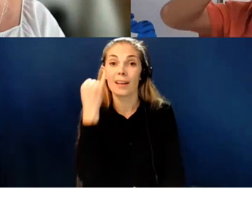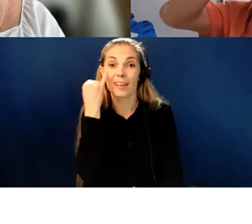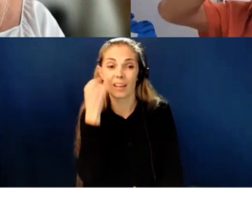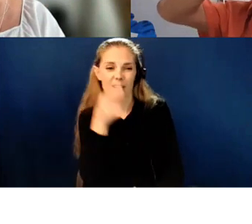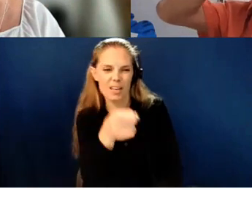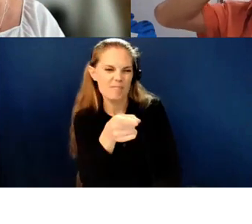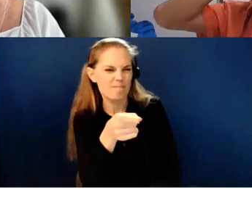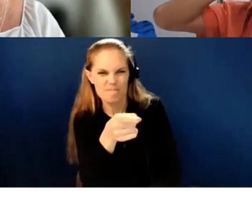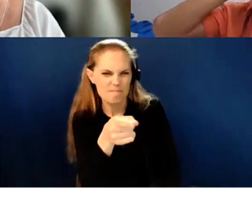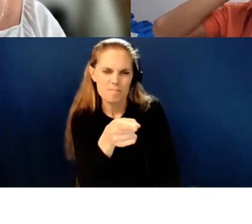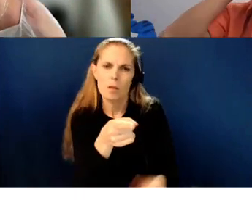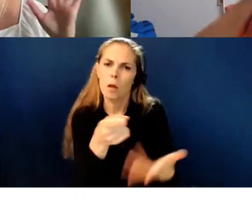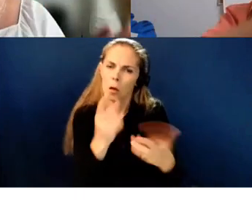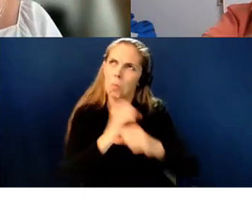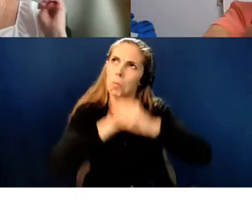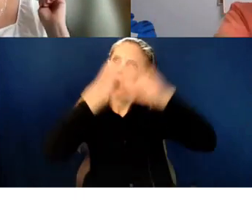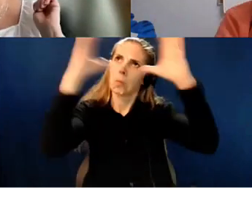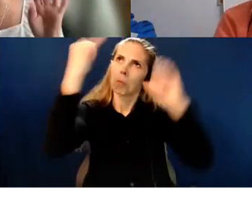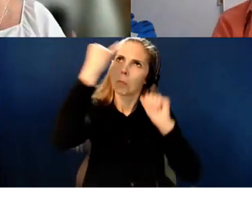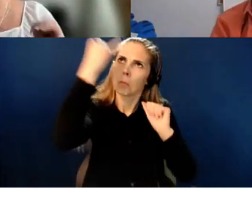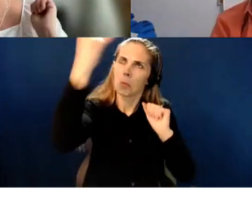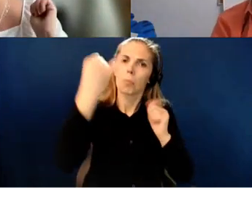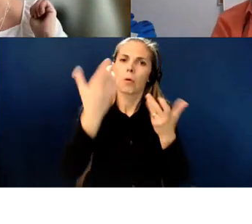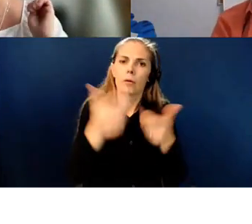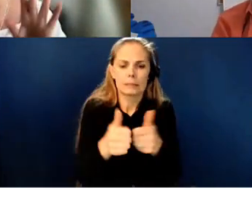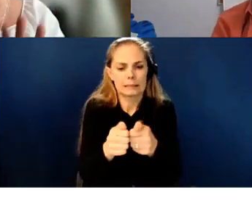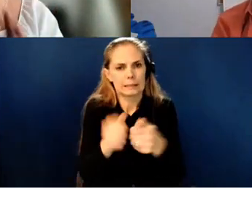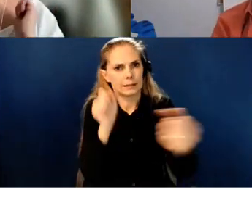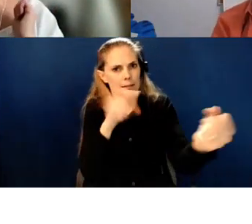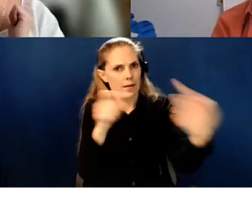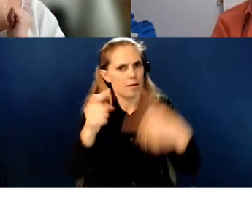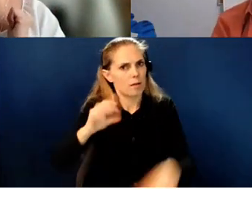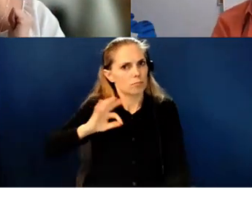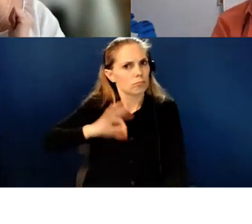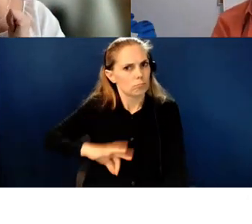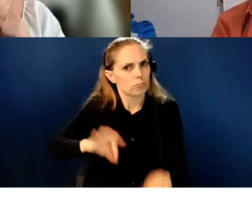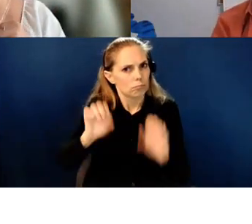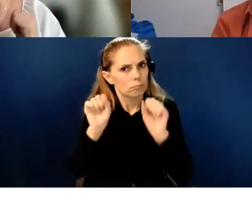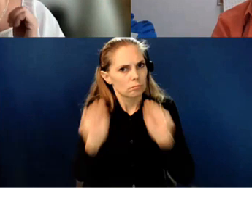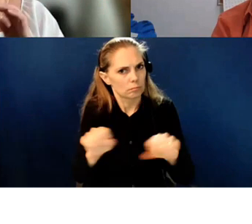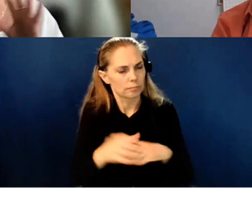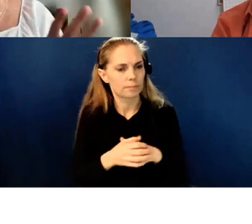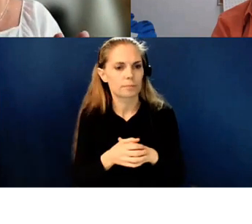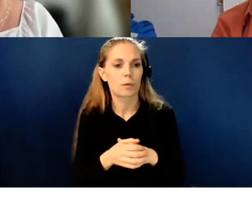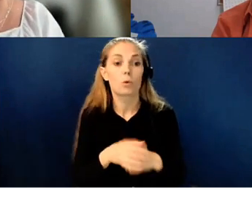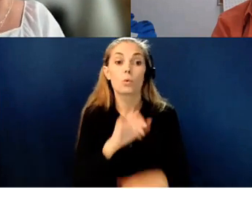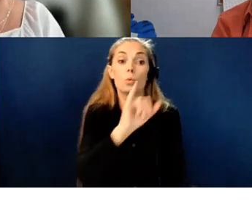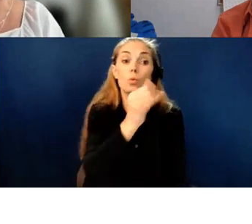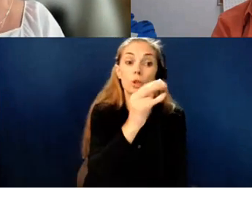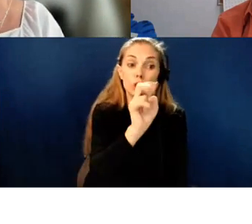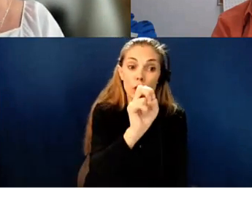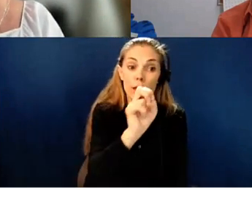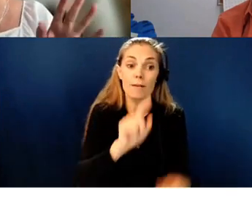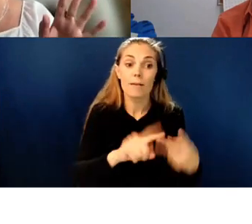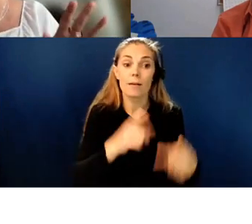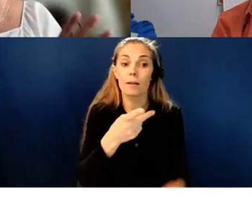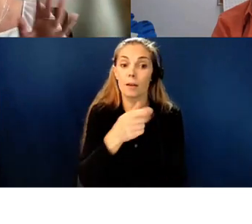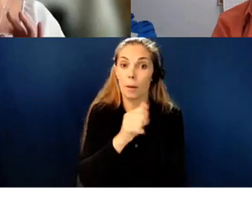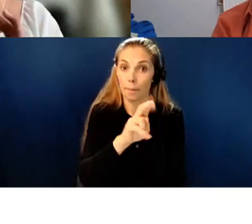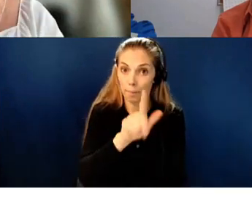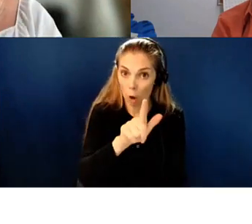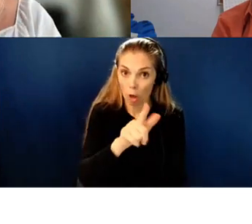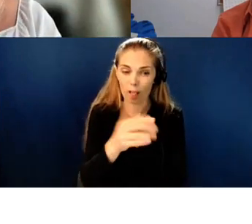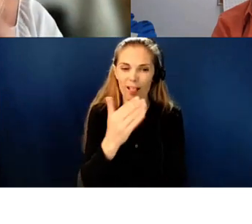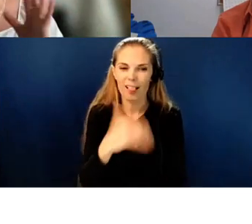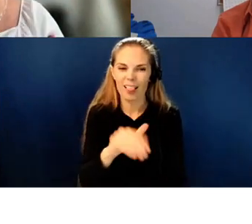practice. Okay? Now, so we have Jane, we have Paul, we also have Tracy from AlphaPlus, and our amazing interpreters today are Alicia